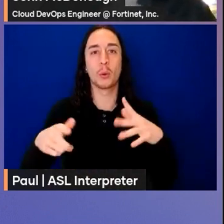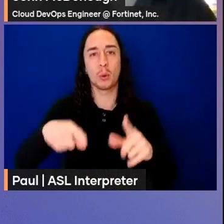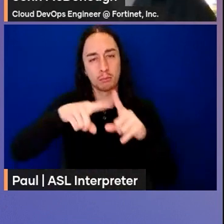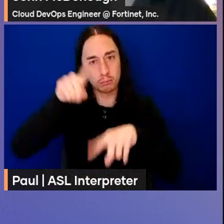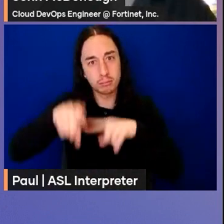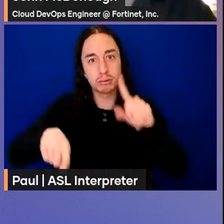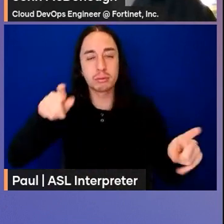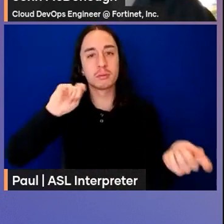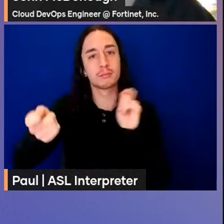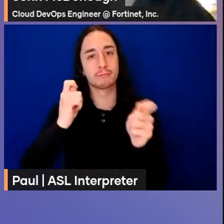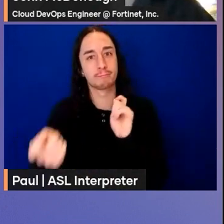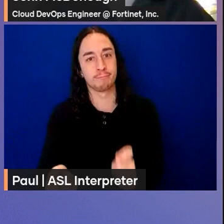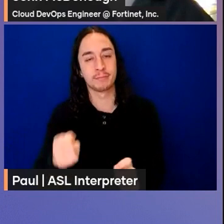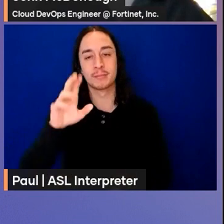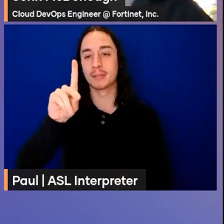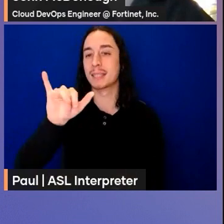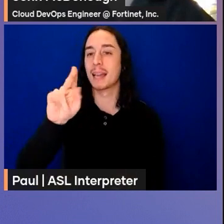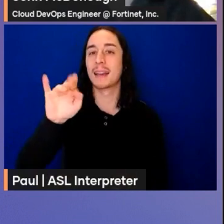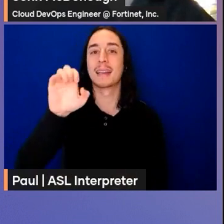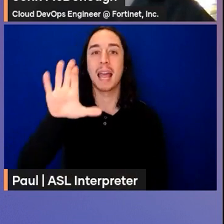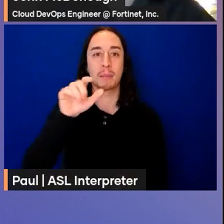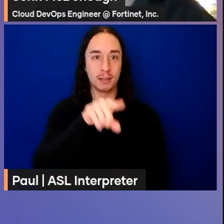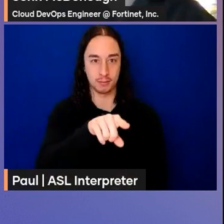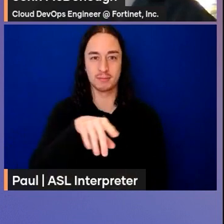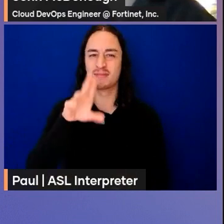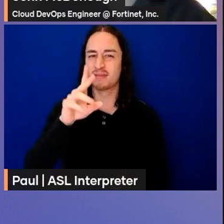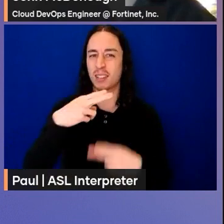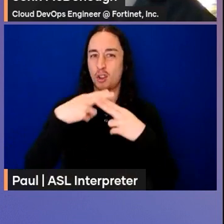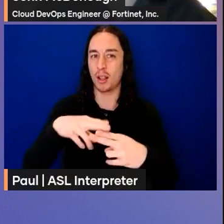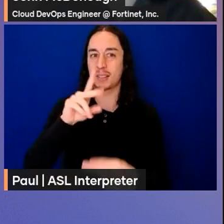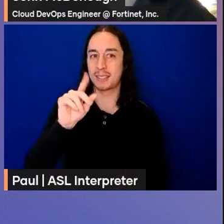the data is what we run through the resource or through the module that